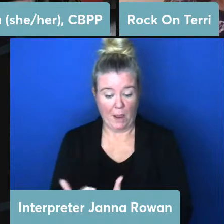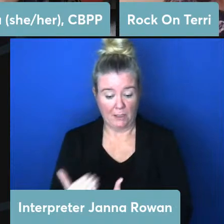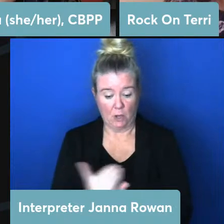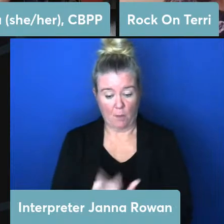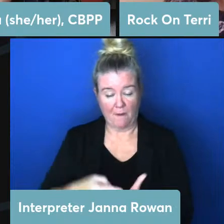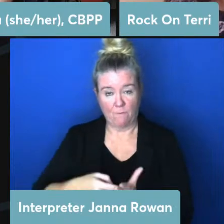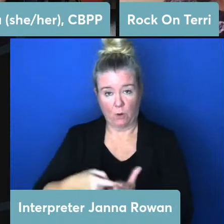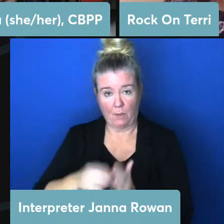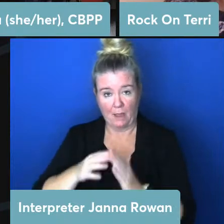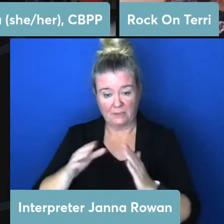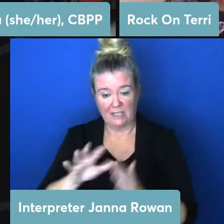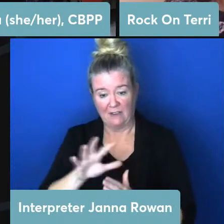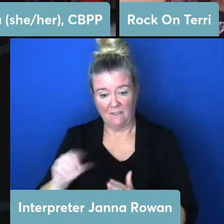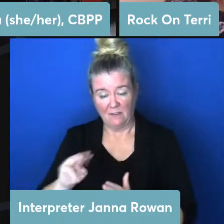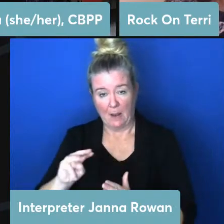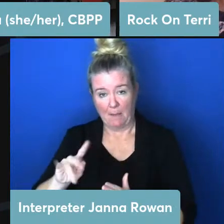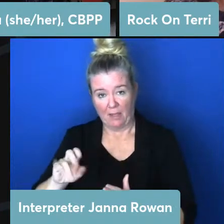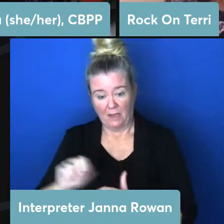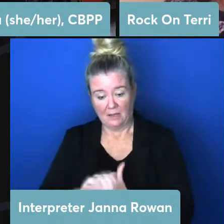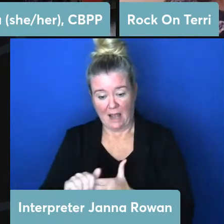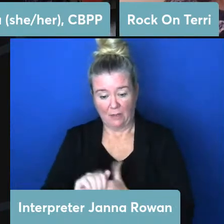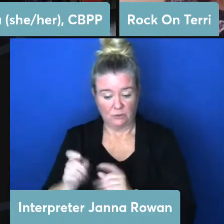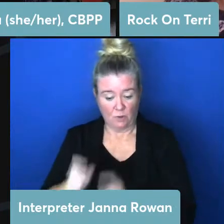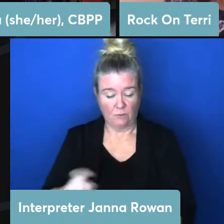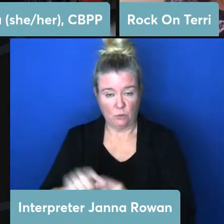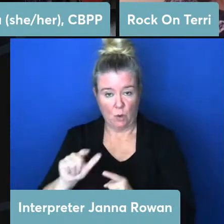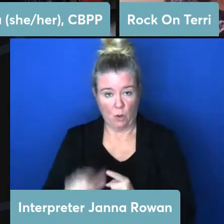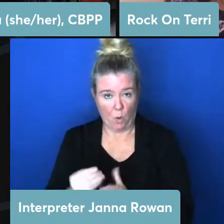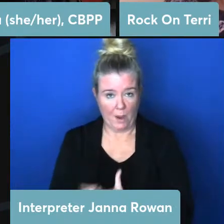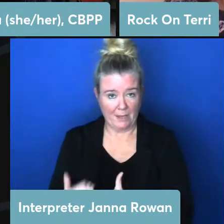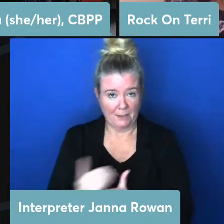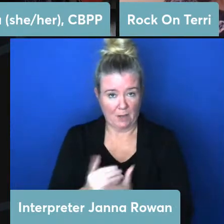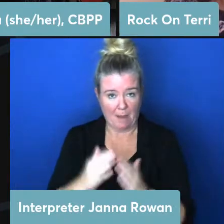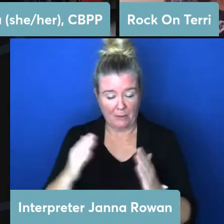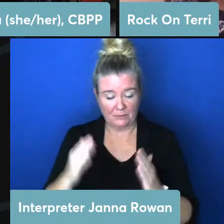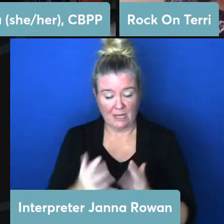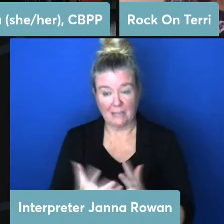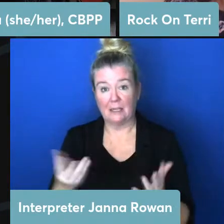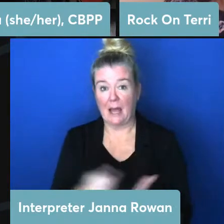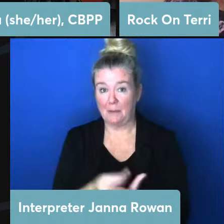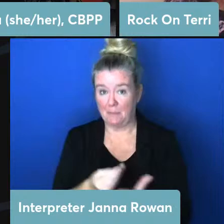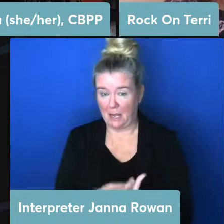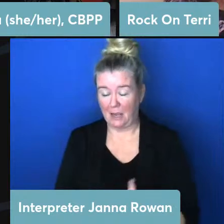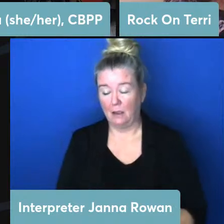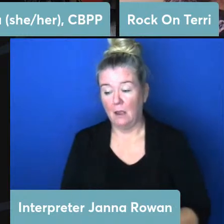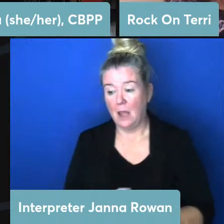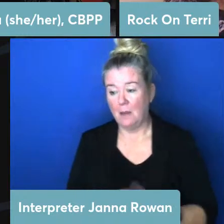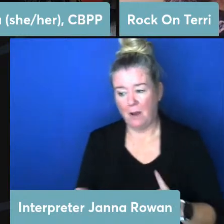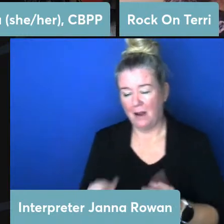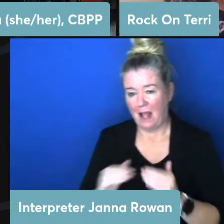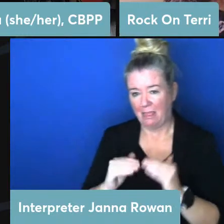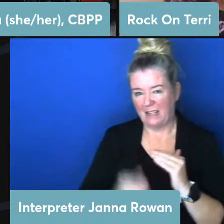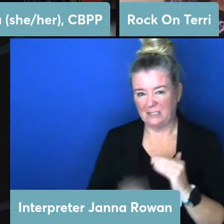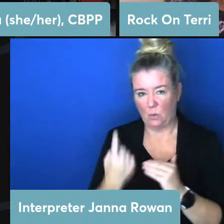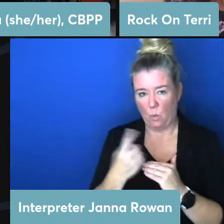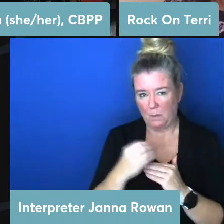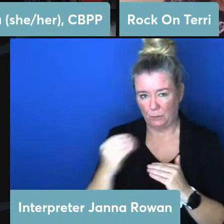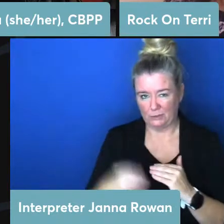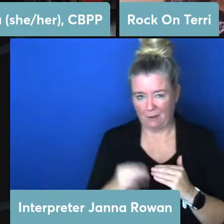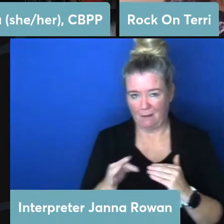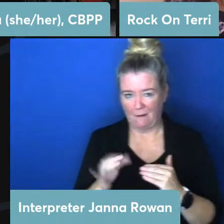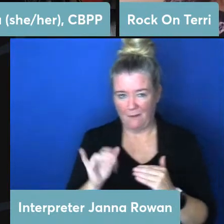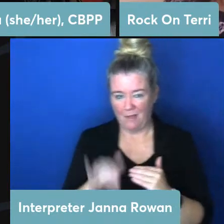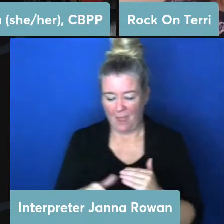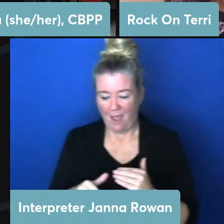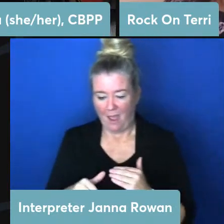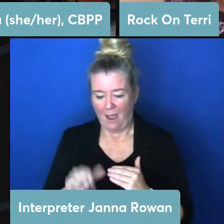$50 million was appropriated to low-income affordable housing. It's a lot of money, But it's less than 1% of that